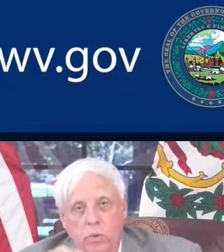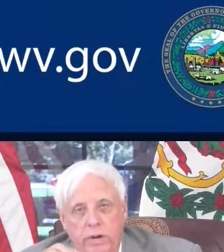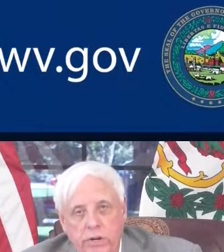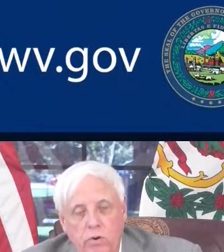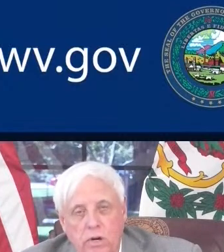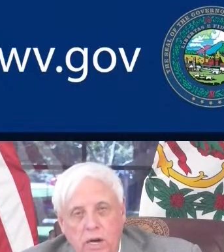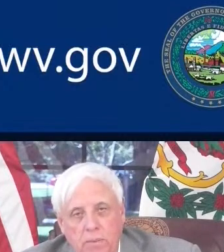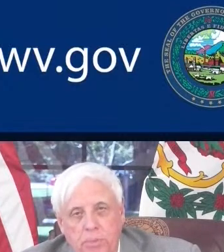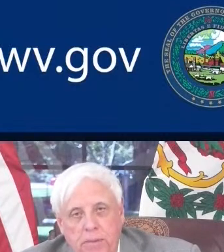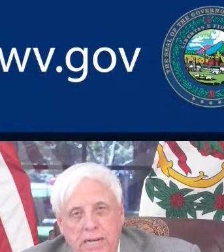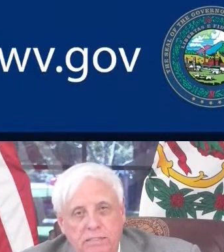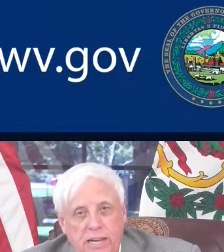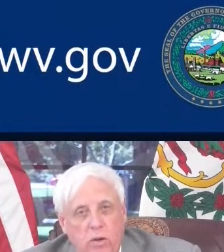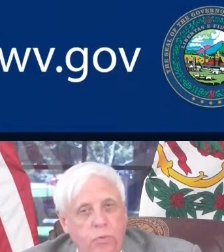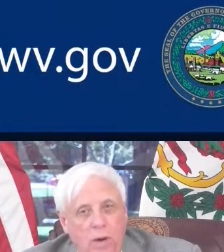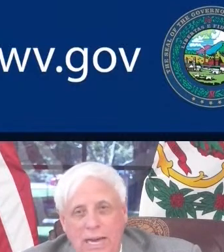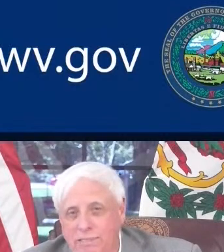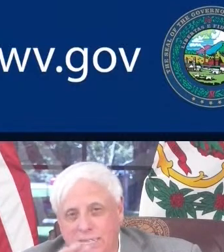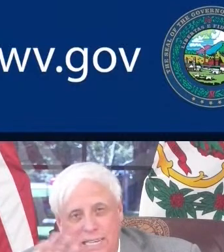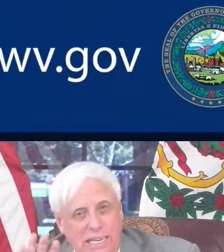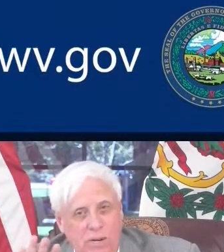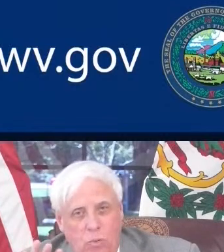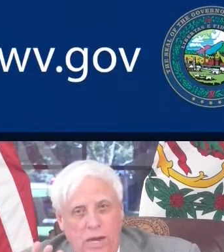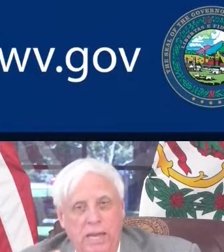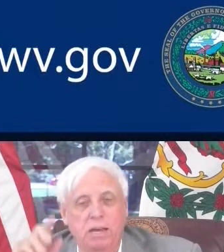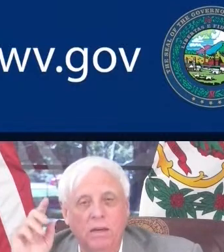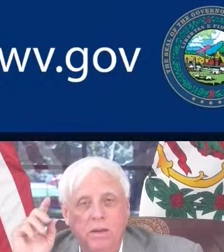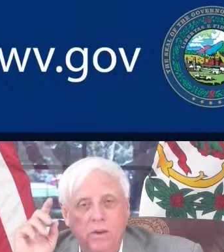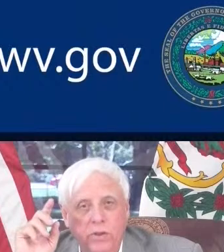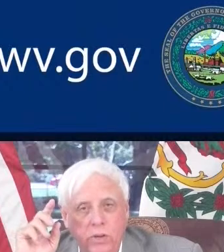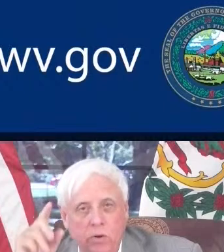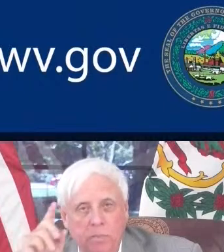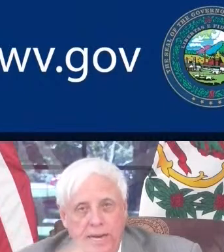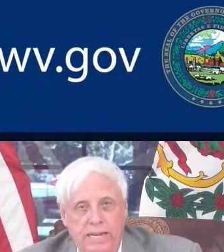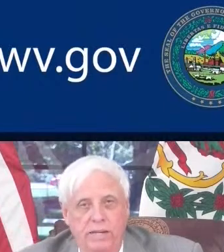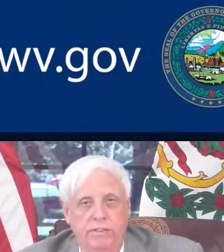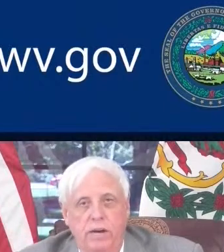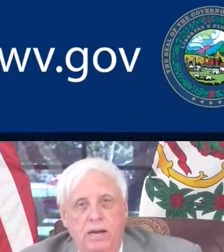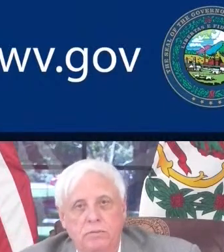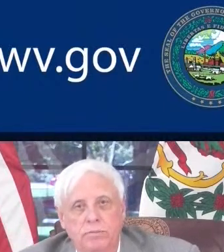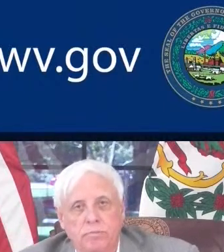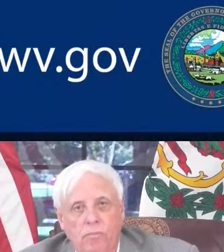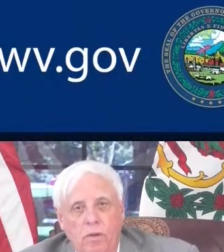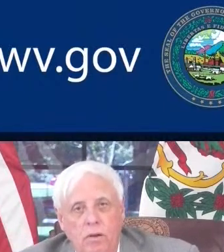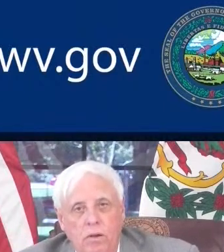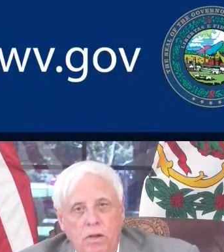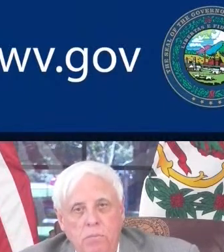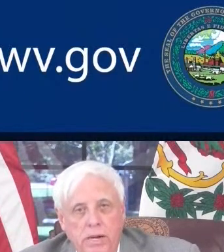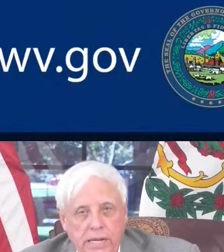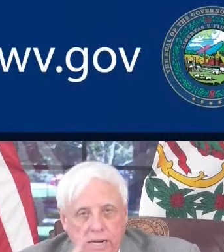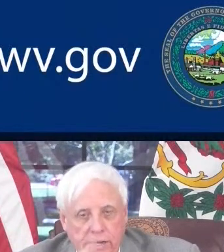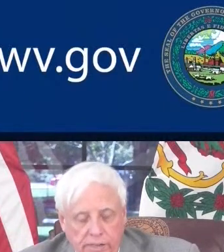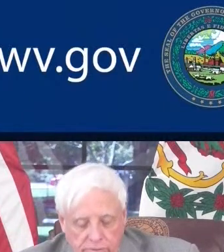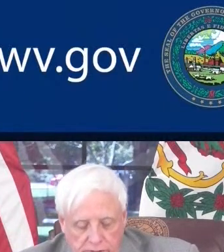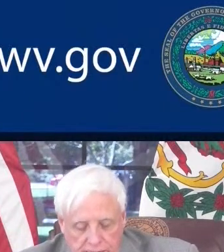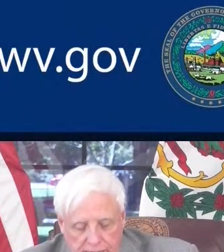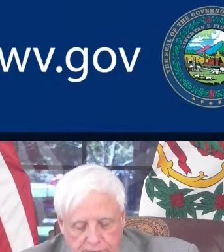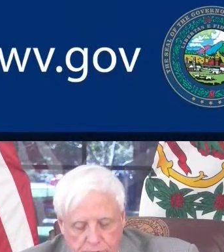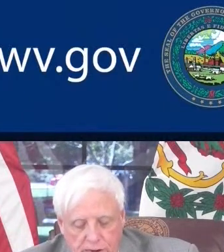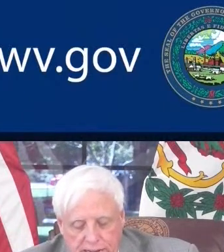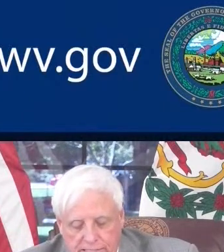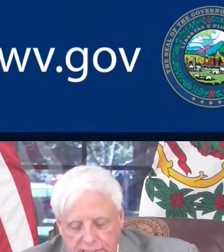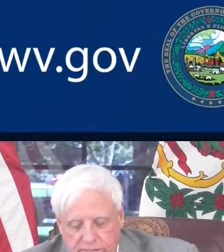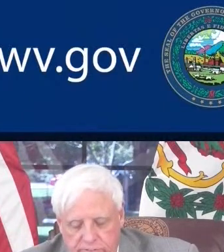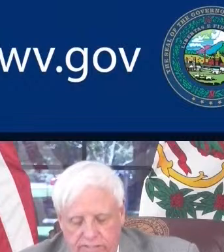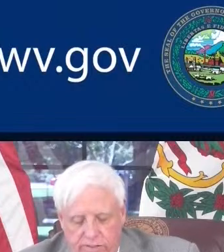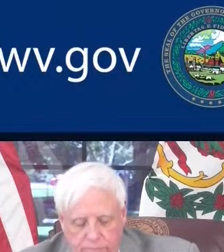to where you are compromised health-wise in any way, you may get a shot. But in addition to that, if